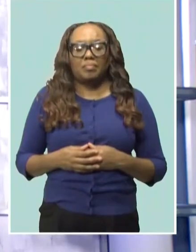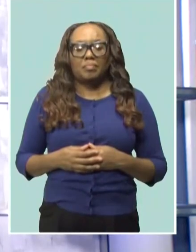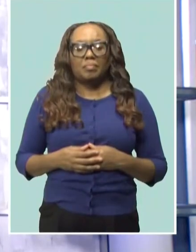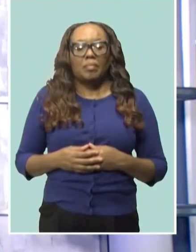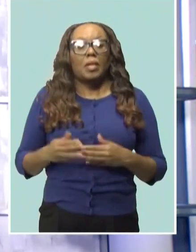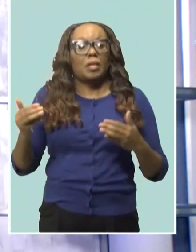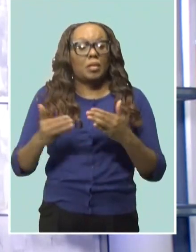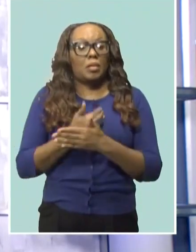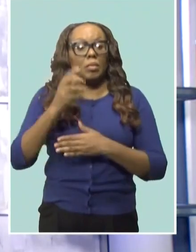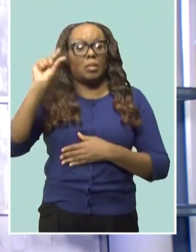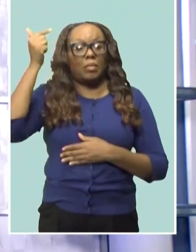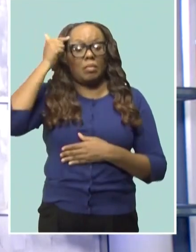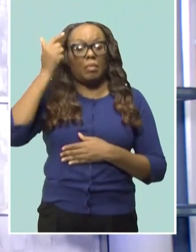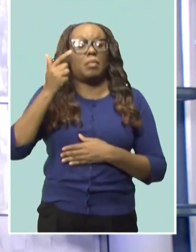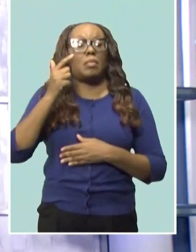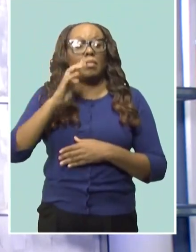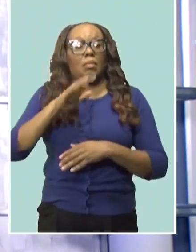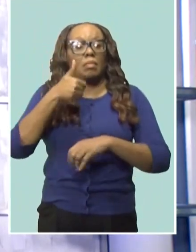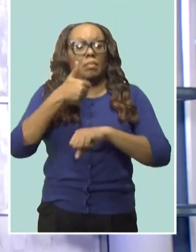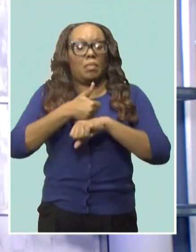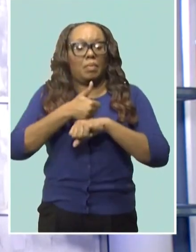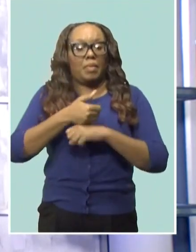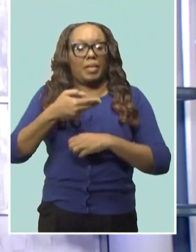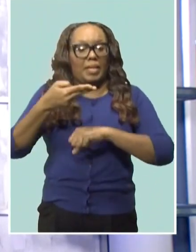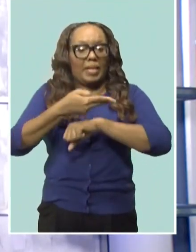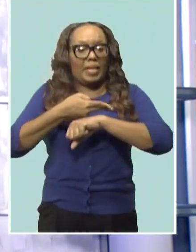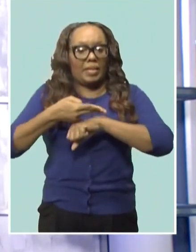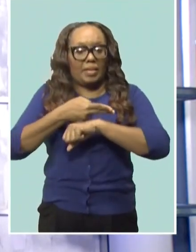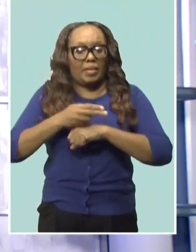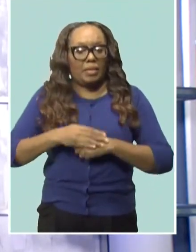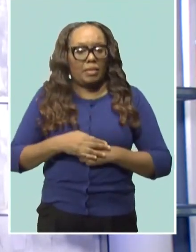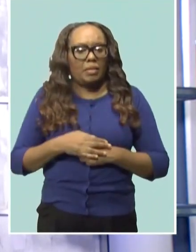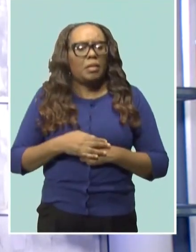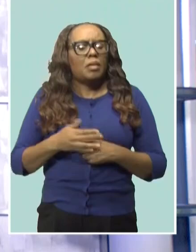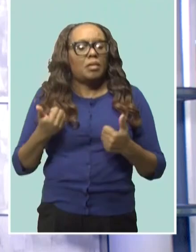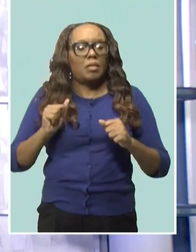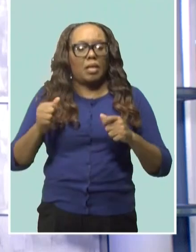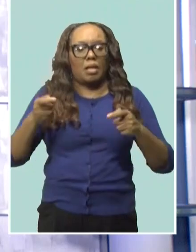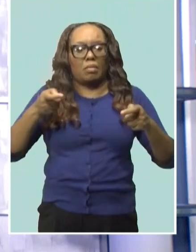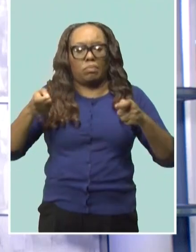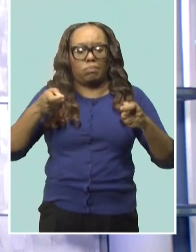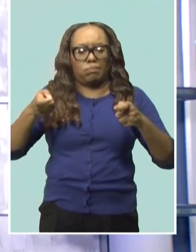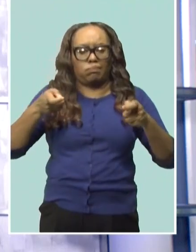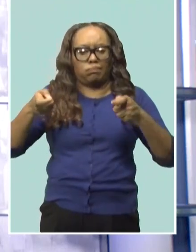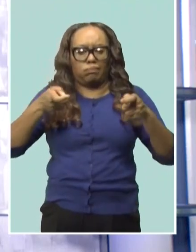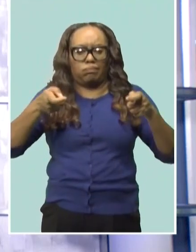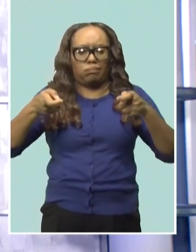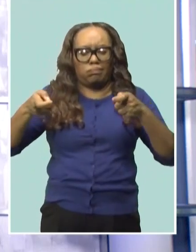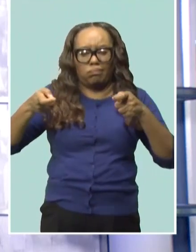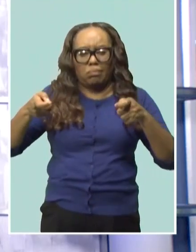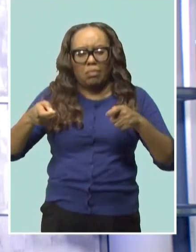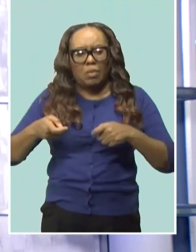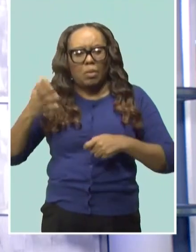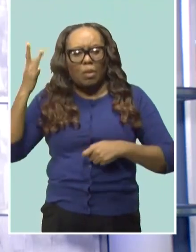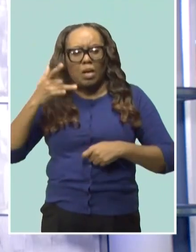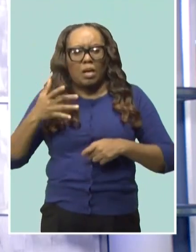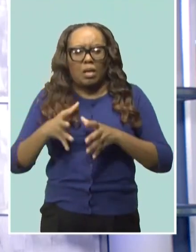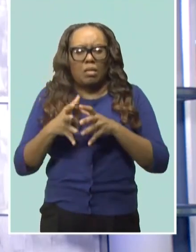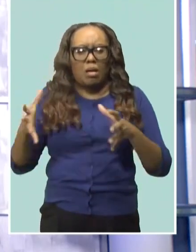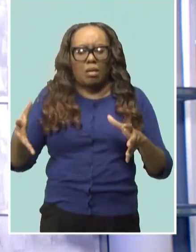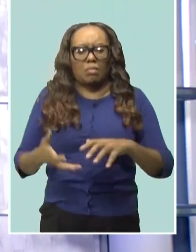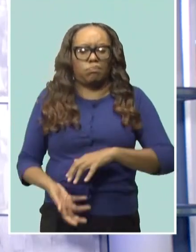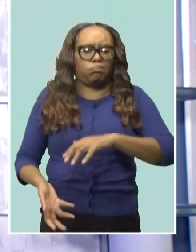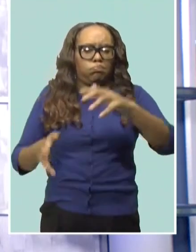A new government has been formed in Haiti as it tries to restore order in the violence-ravaged nation. The new cabinet